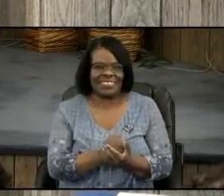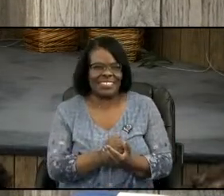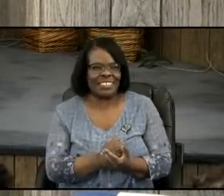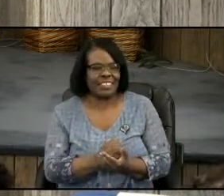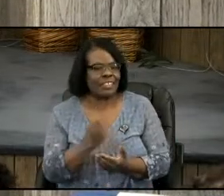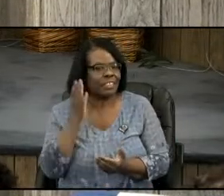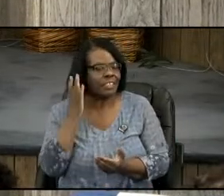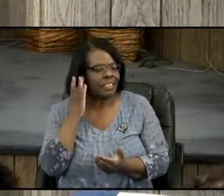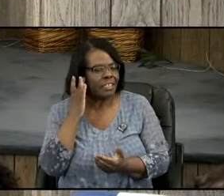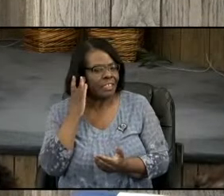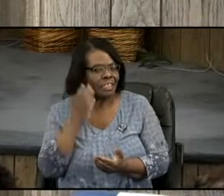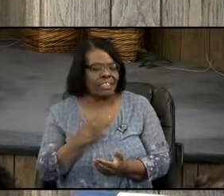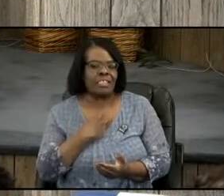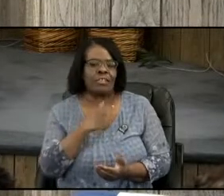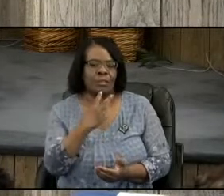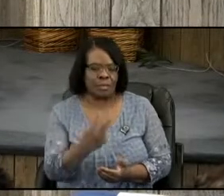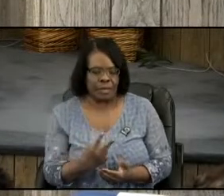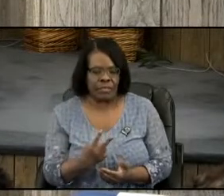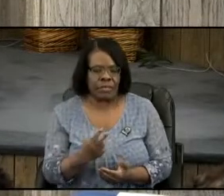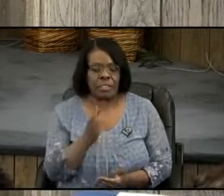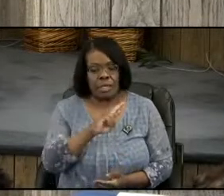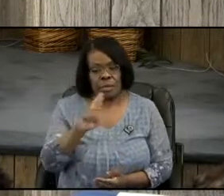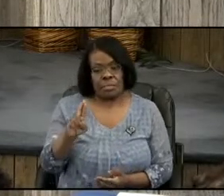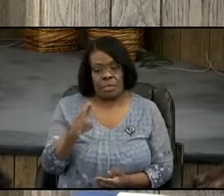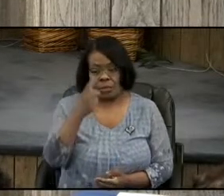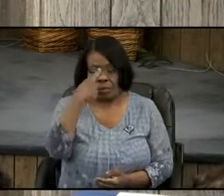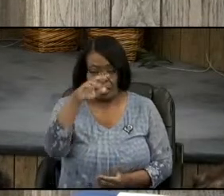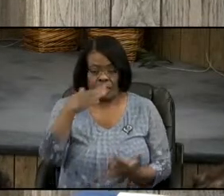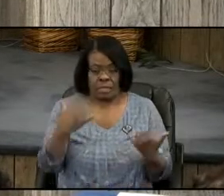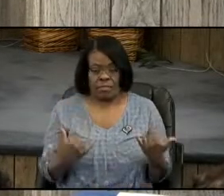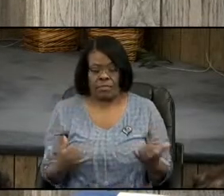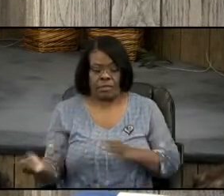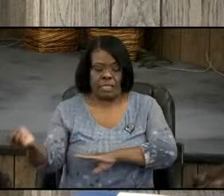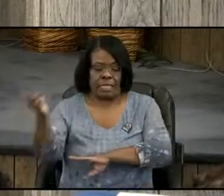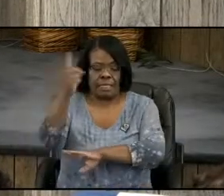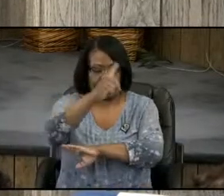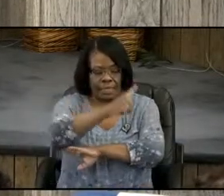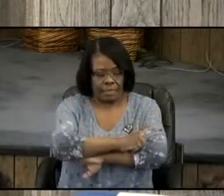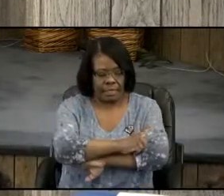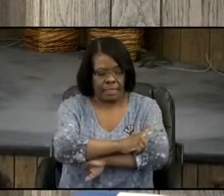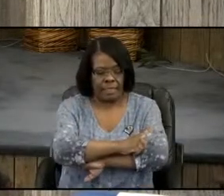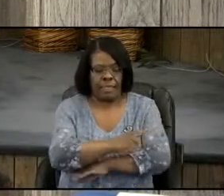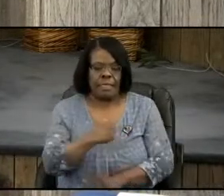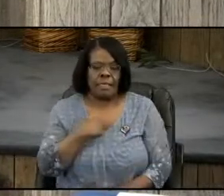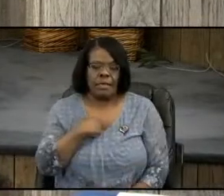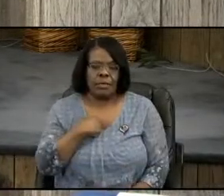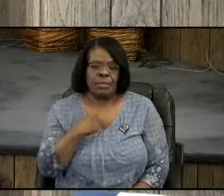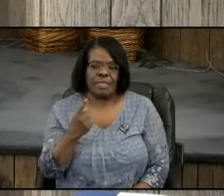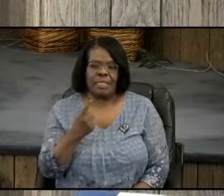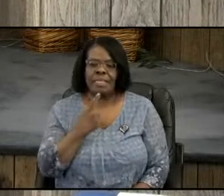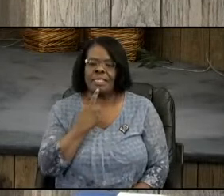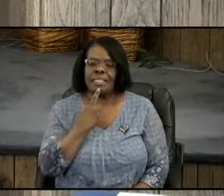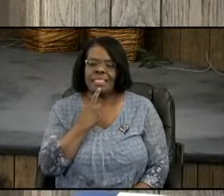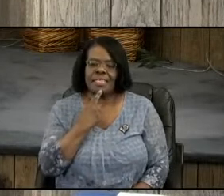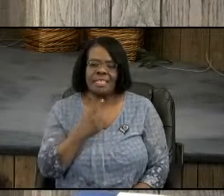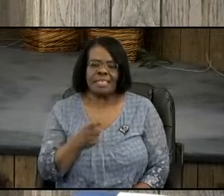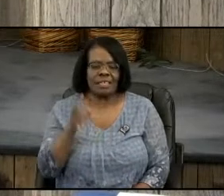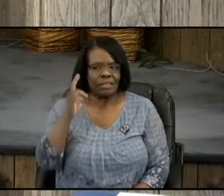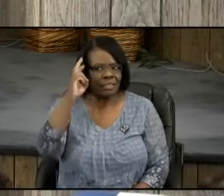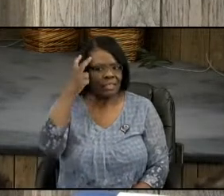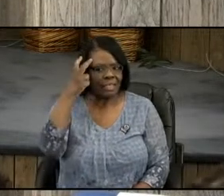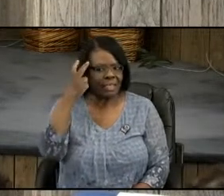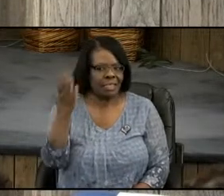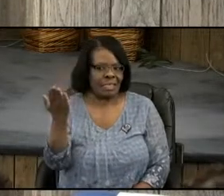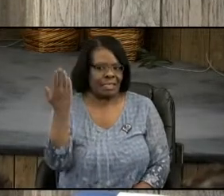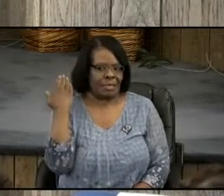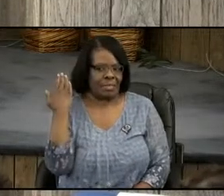voice, Father, will be ready for that day, Father. And each day that we live, that we tell the devil, get behind me, Satan, because you